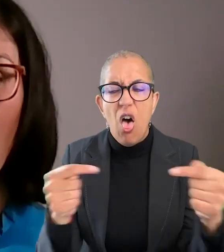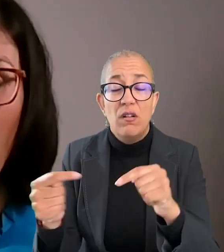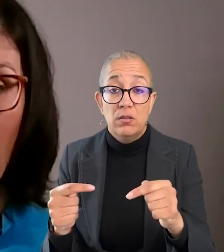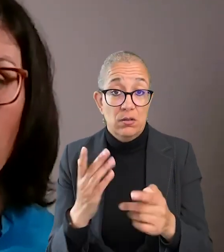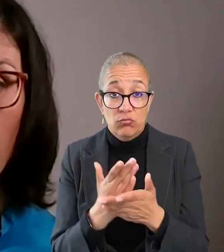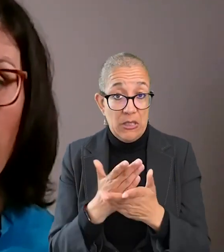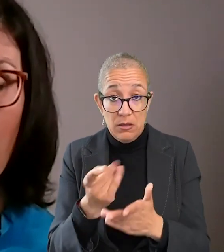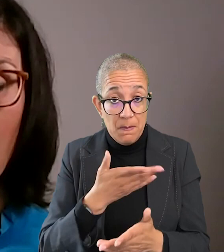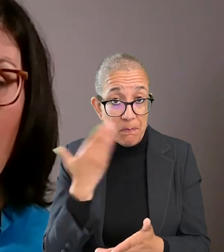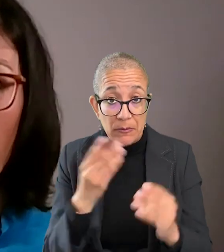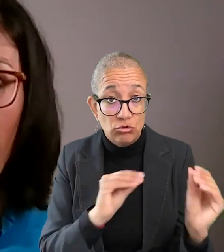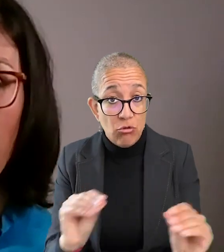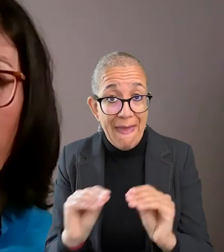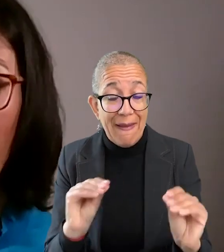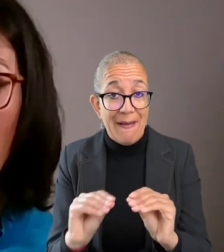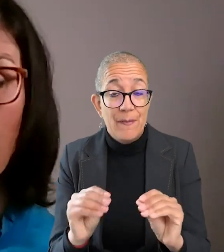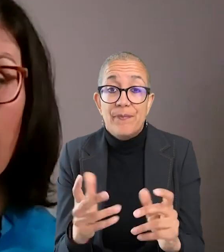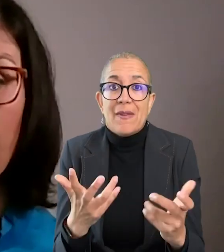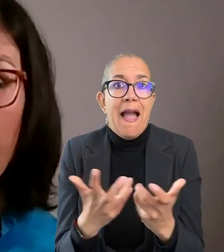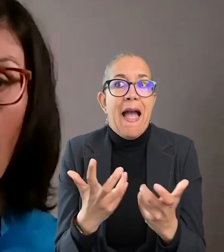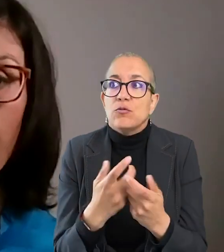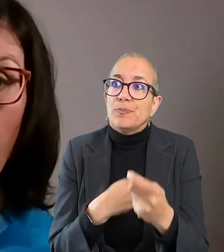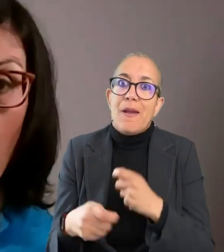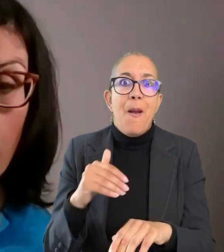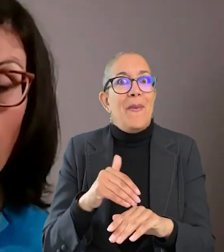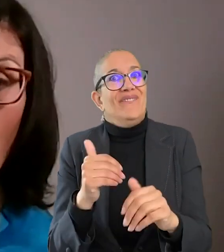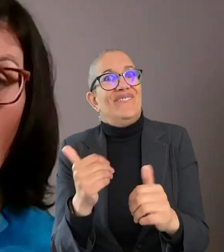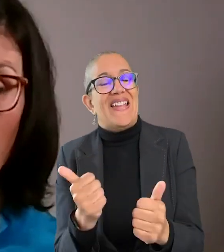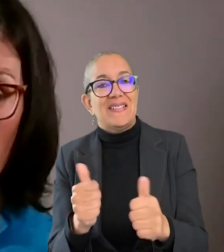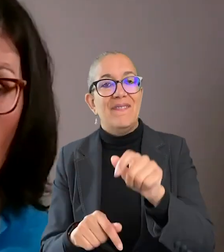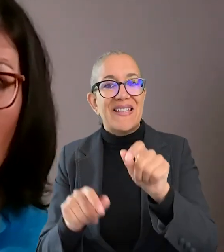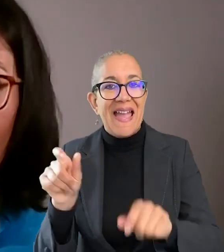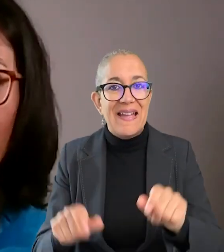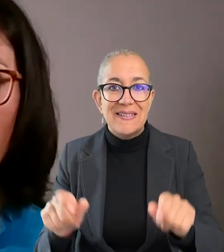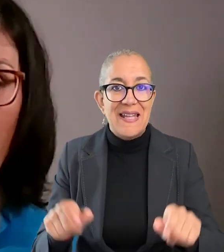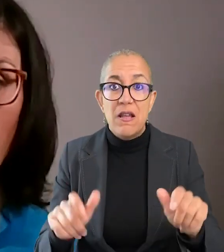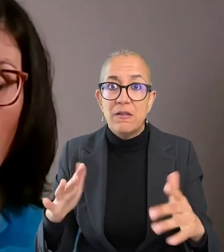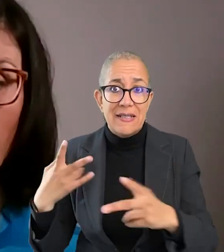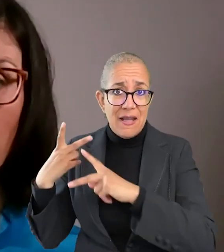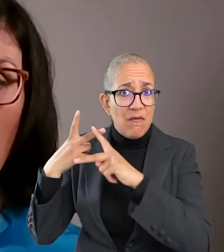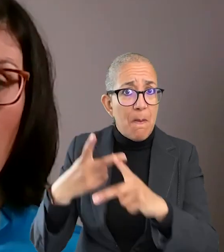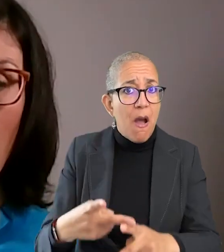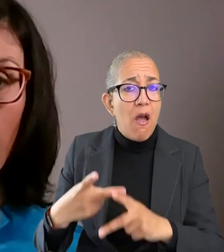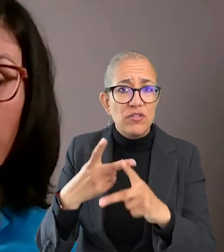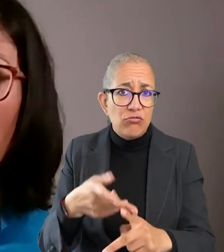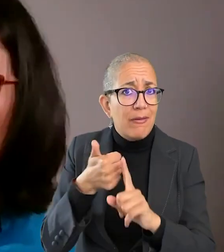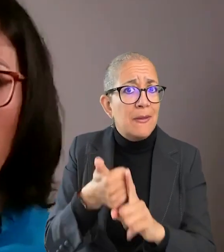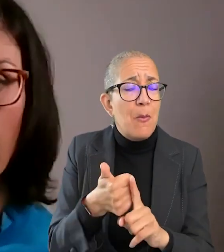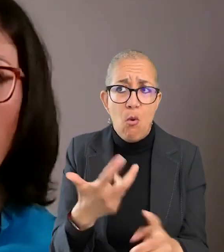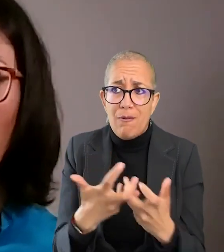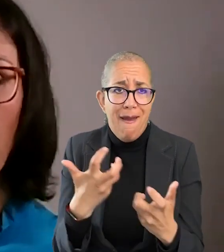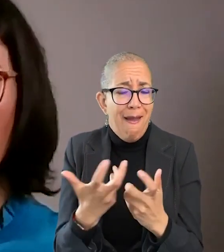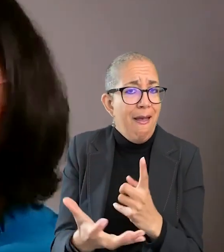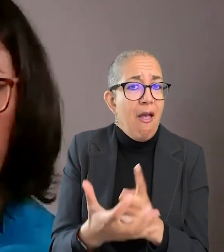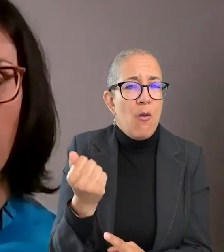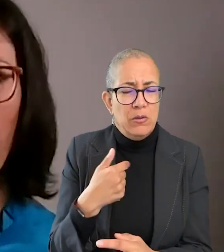very basic training for how to be an effective candidate, and did not have the pastoral support either for how to do it.